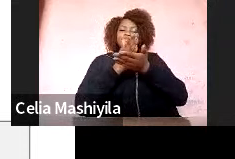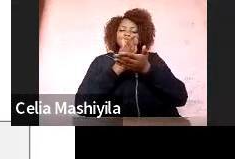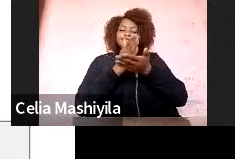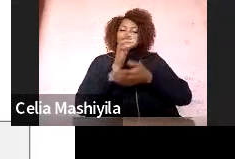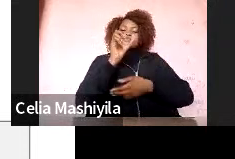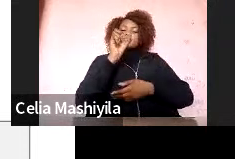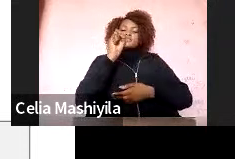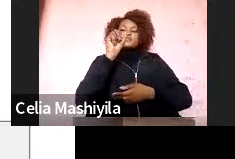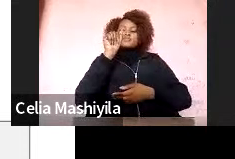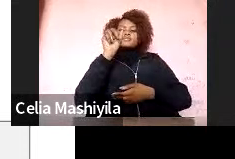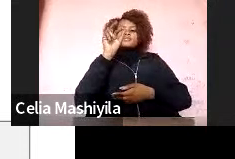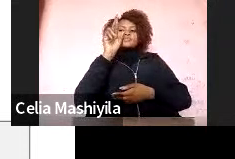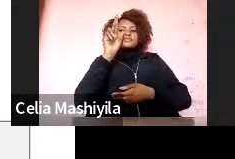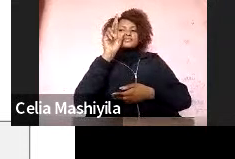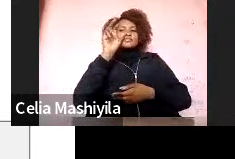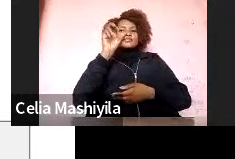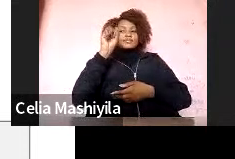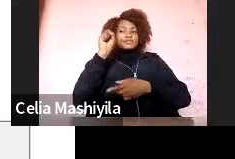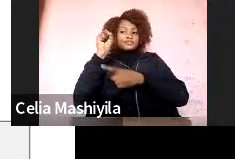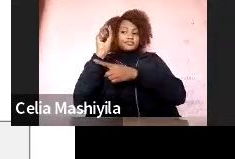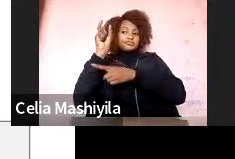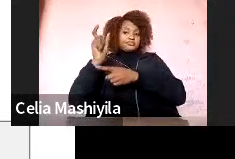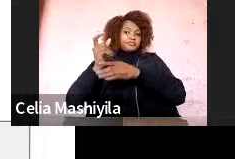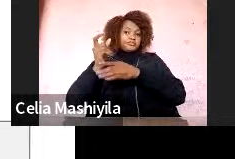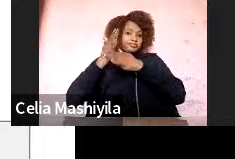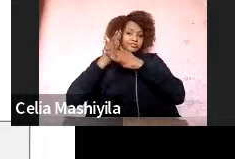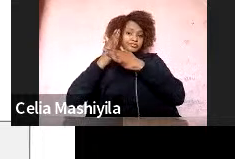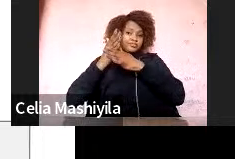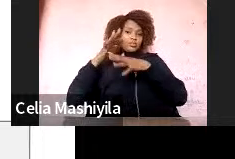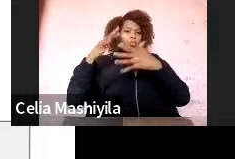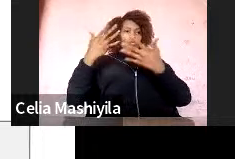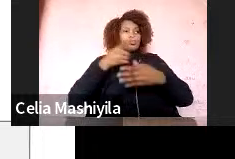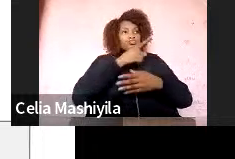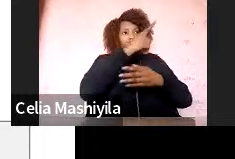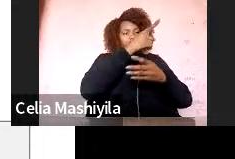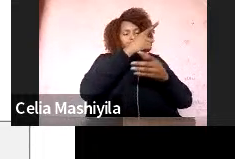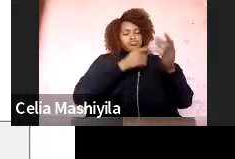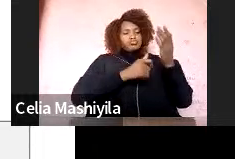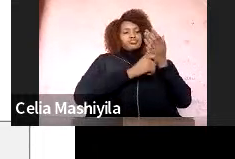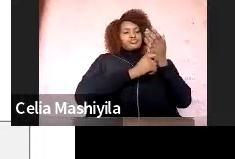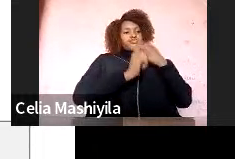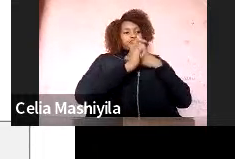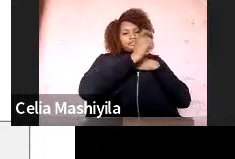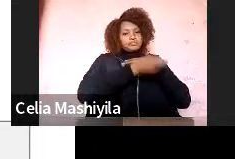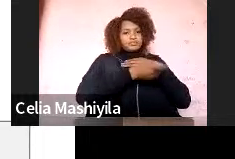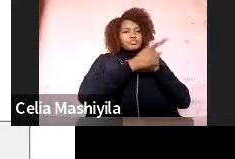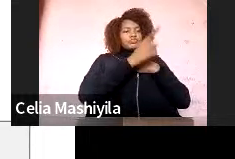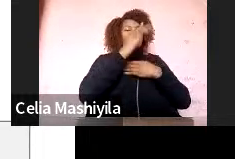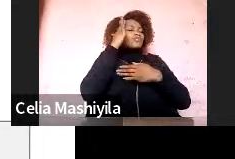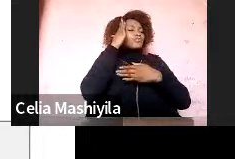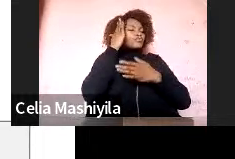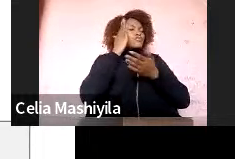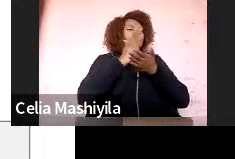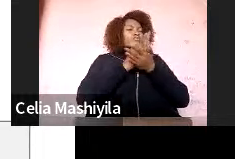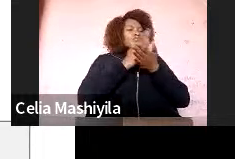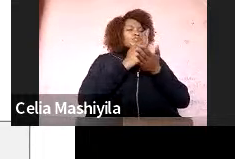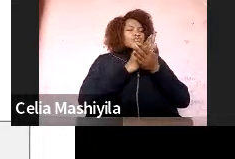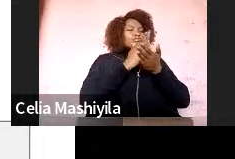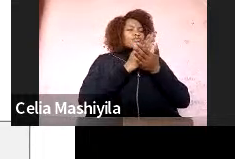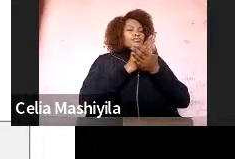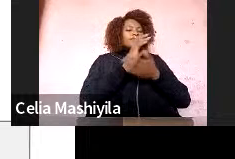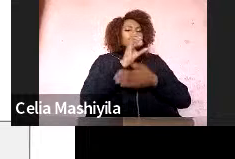officer and you as the stakeholder, you know exactly what is expected. You